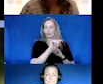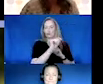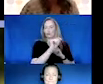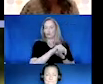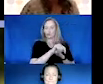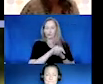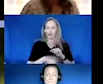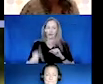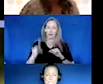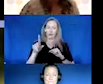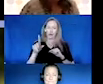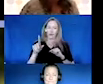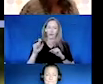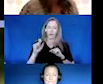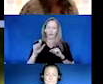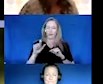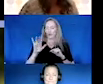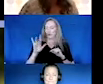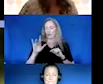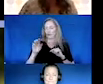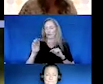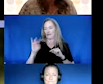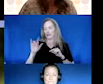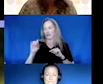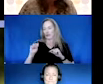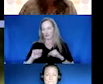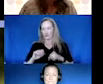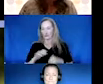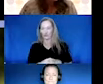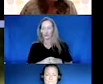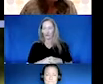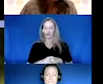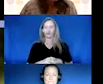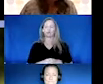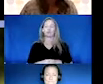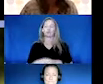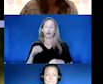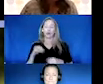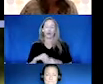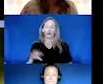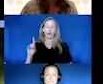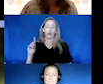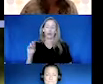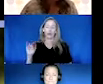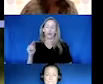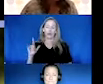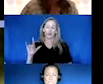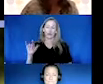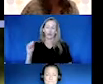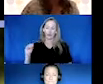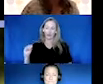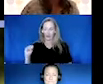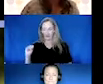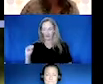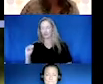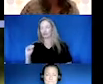So we found it valuable to see the patients in our Douglas clinic to visualize and obtain labs, fetal heart